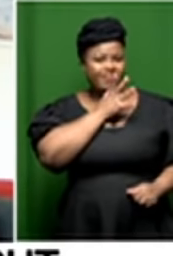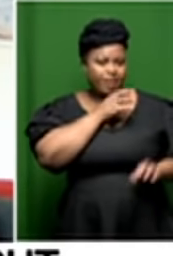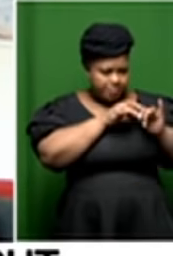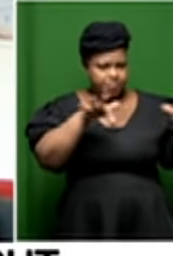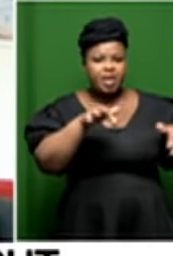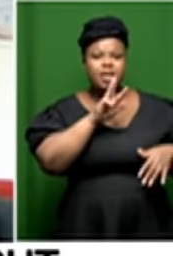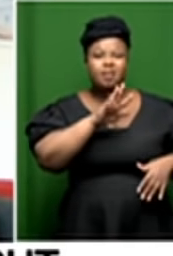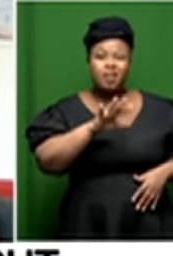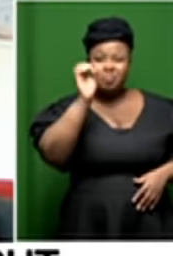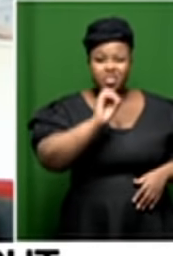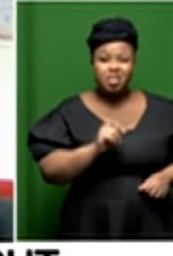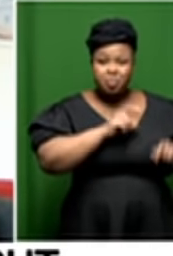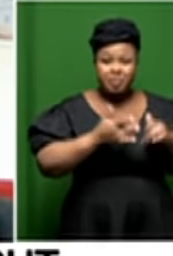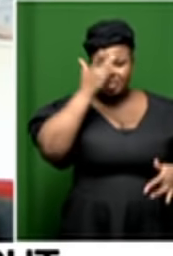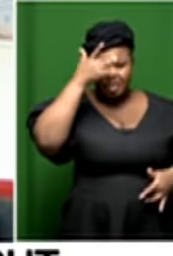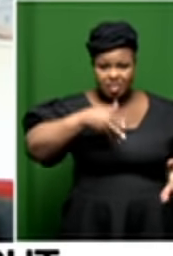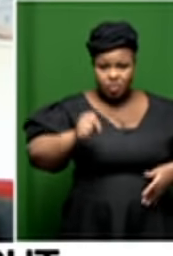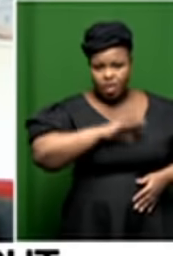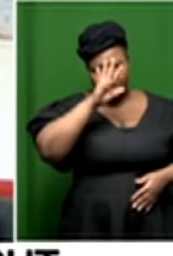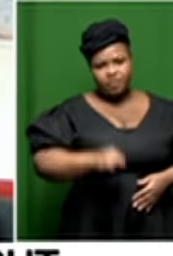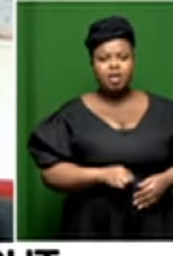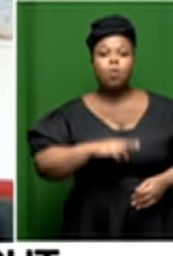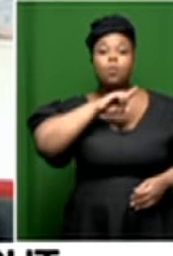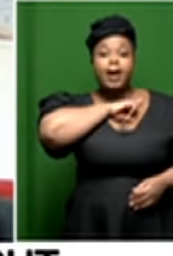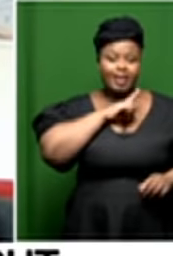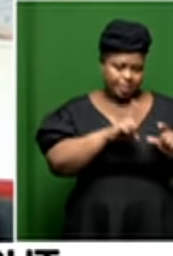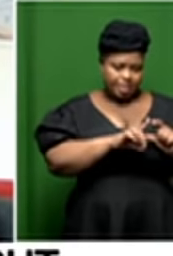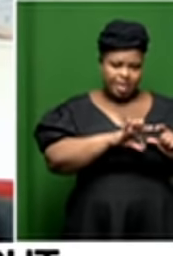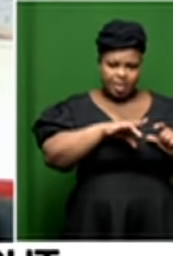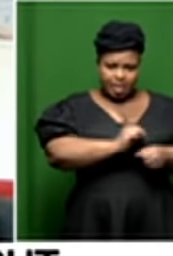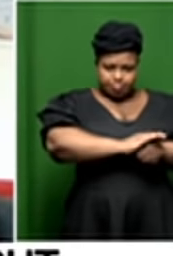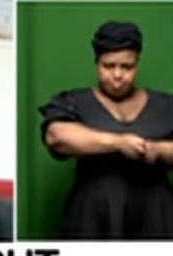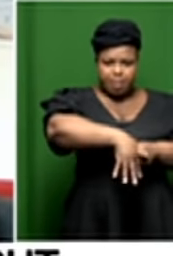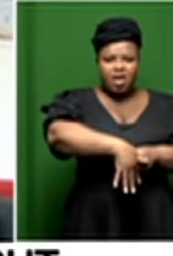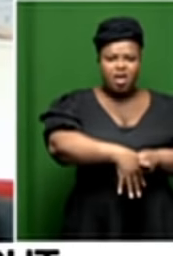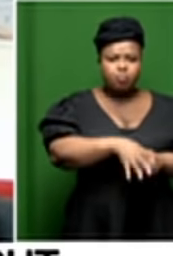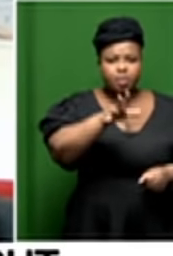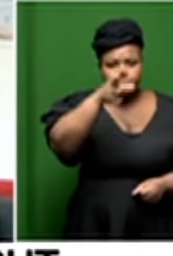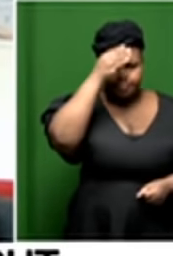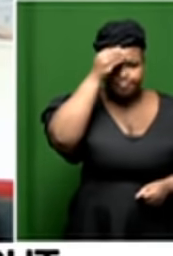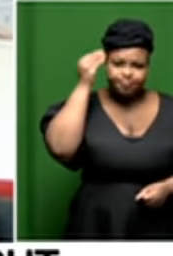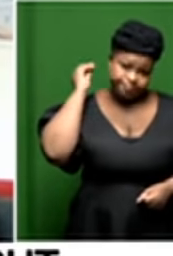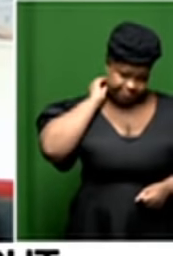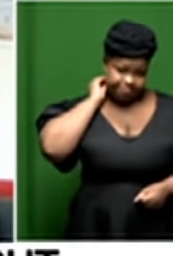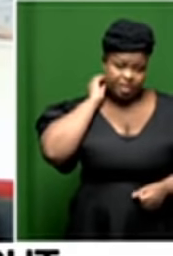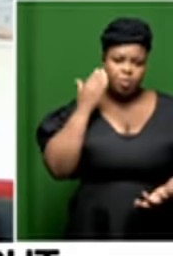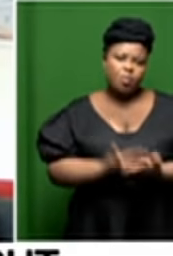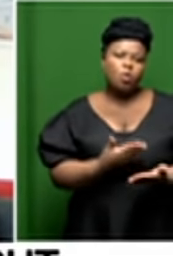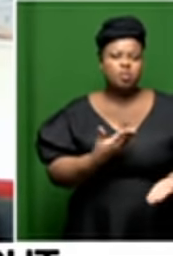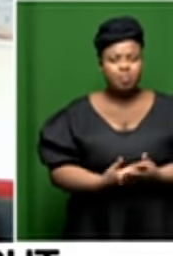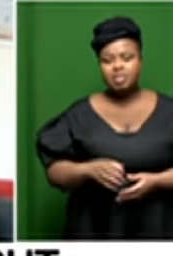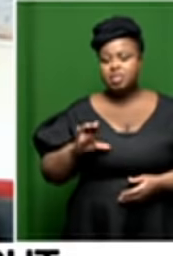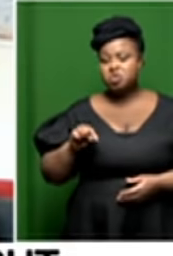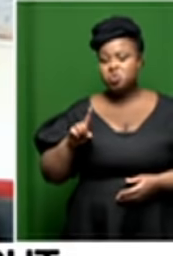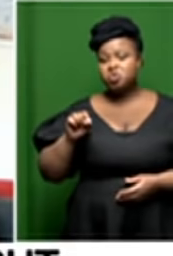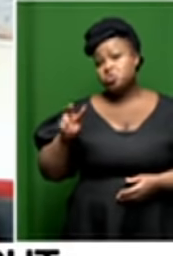than 95% of infections in South Africa. And I think it's important to keep this in context. It's possible the variant C.1.2